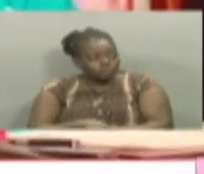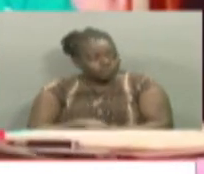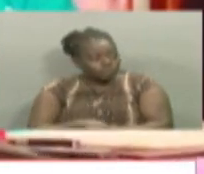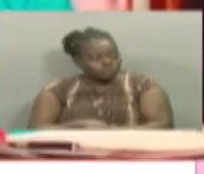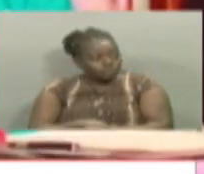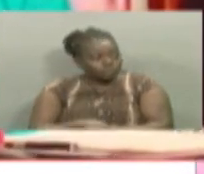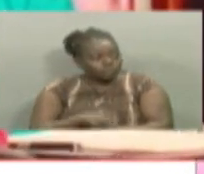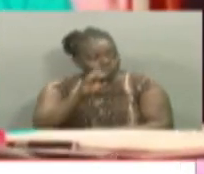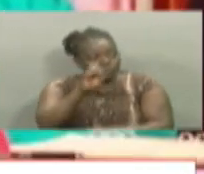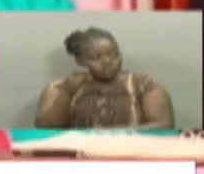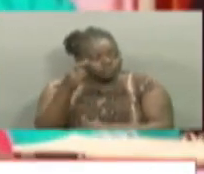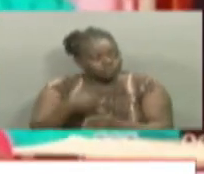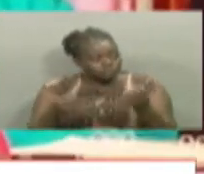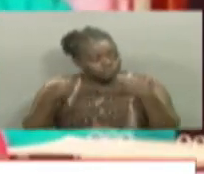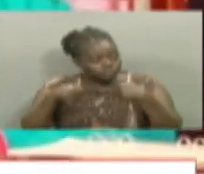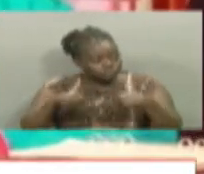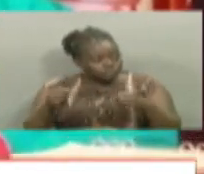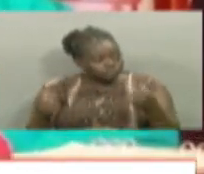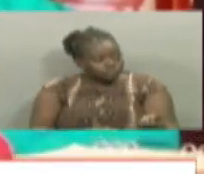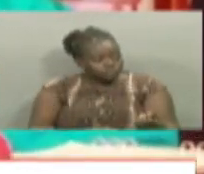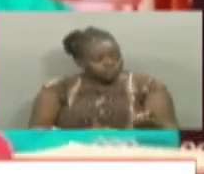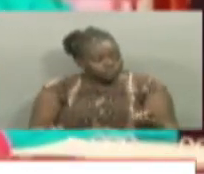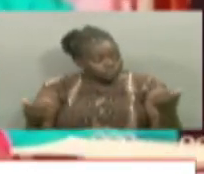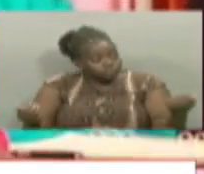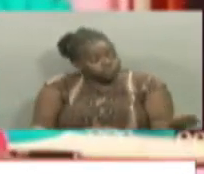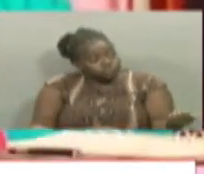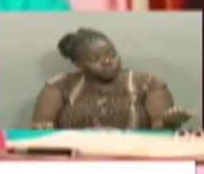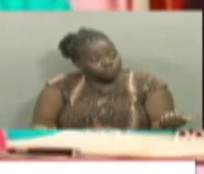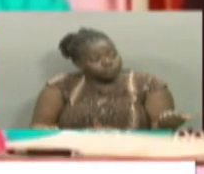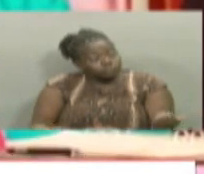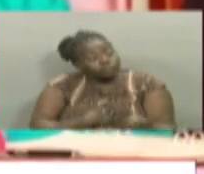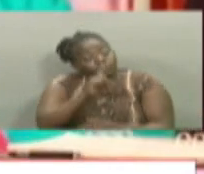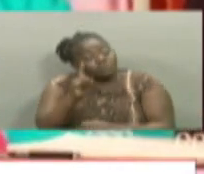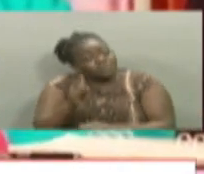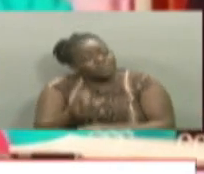went to commission, a joker. I didn't know who's that. Elected to commission.